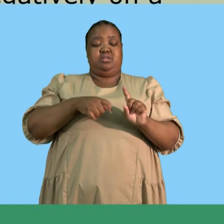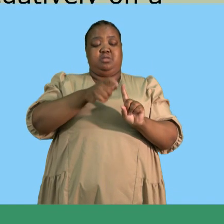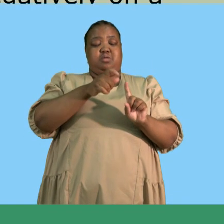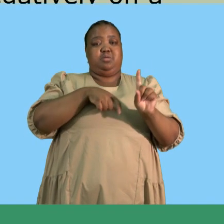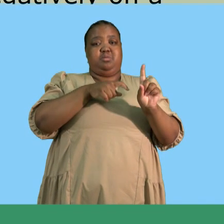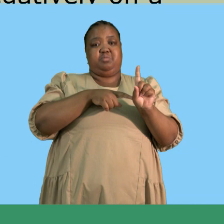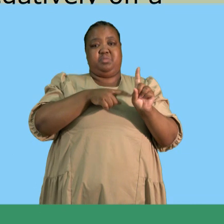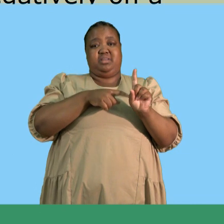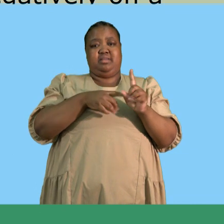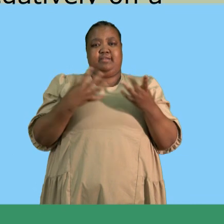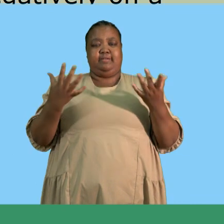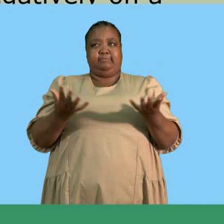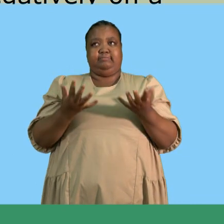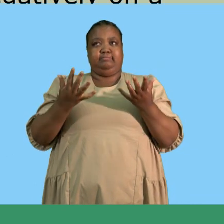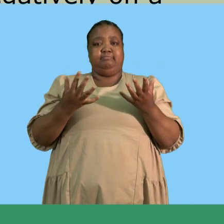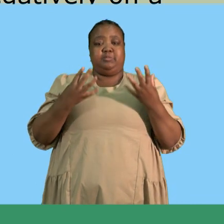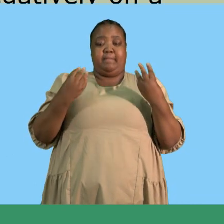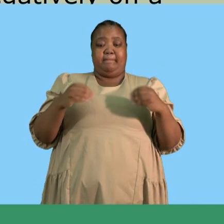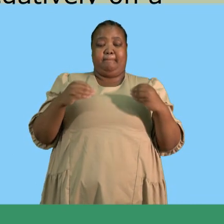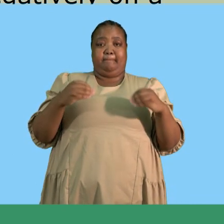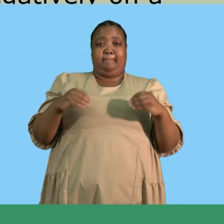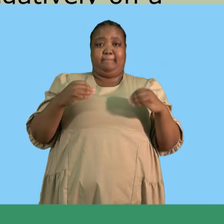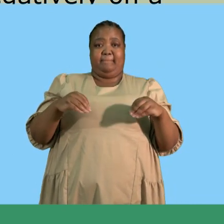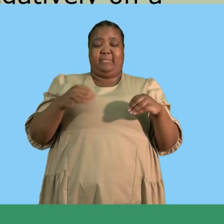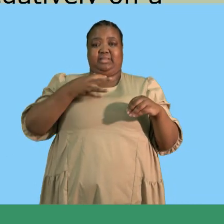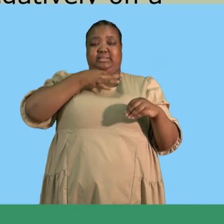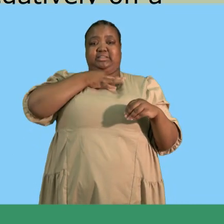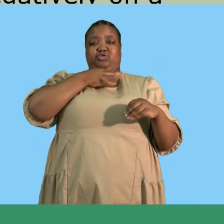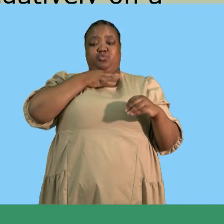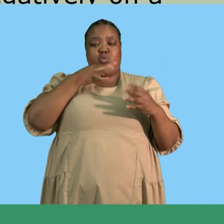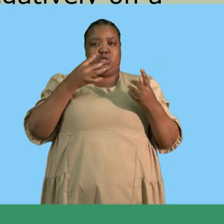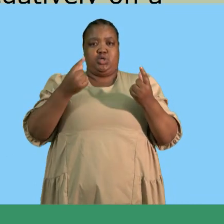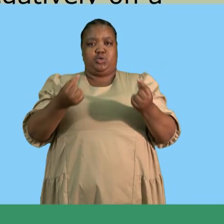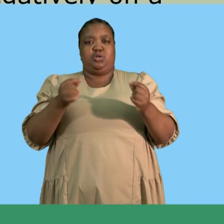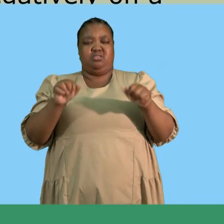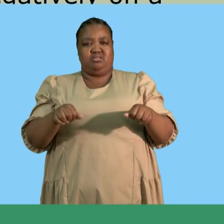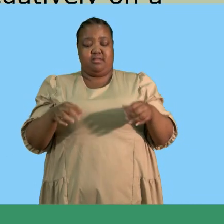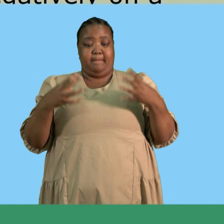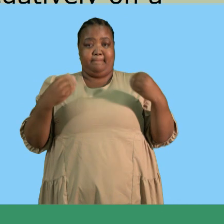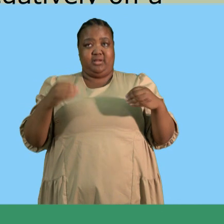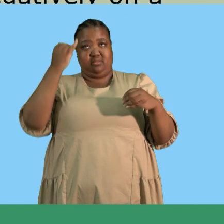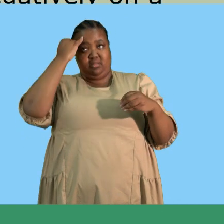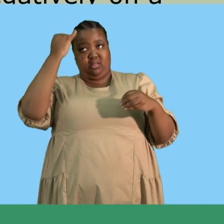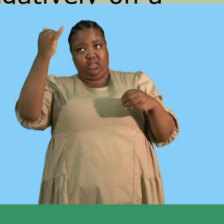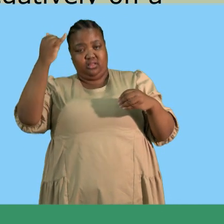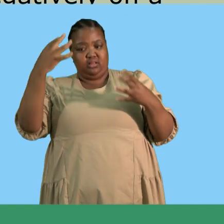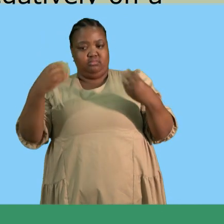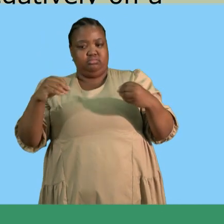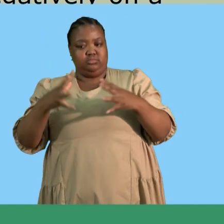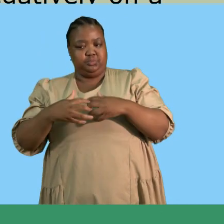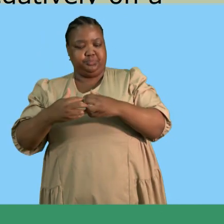as someone who takes the risk, very important, of converting a business idea into a business